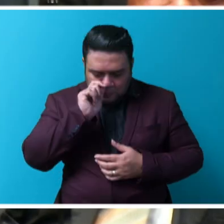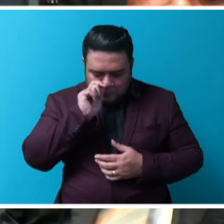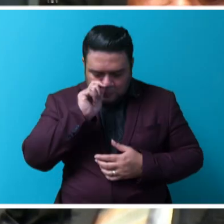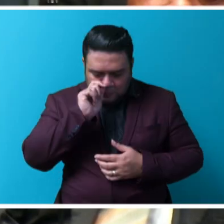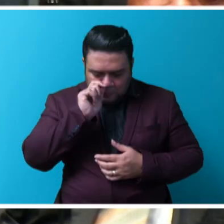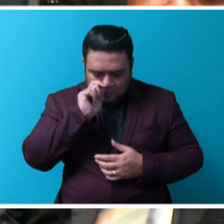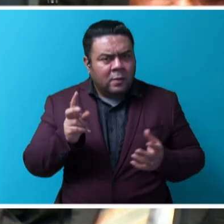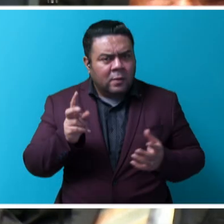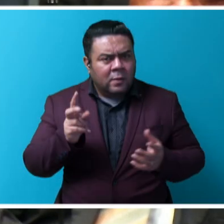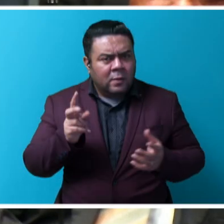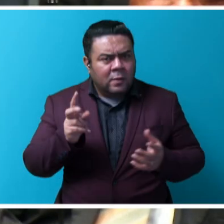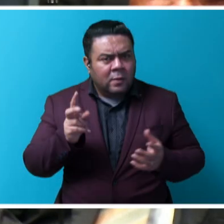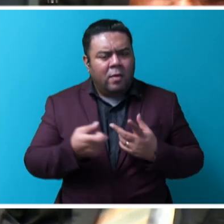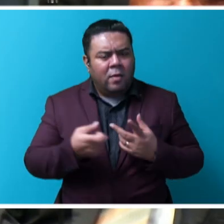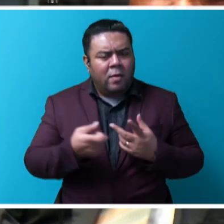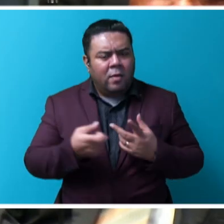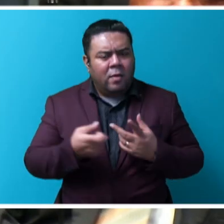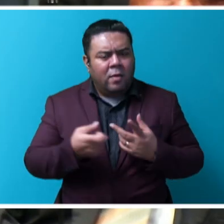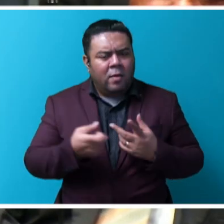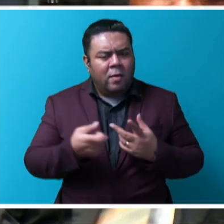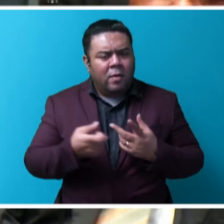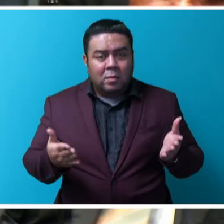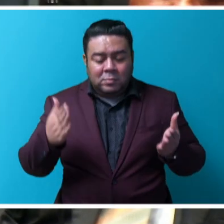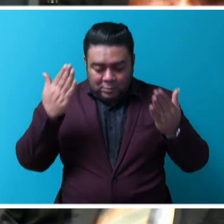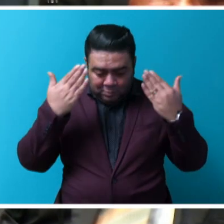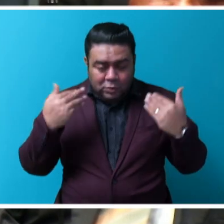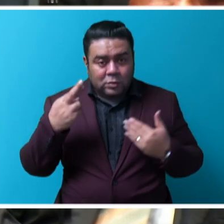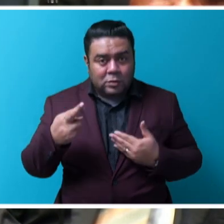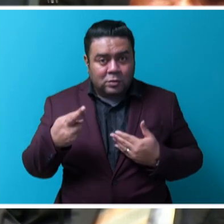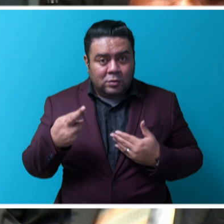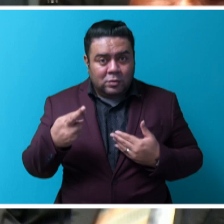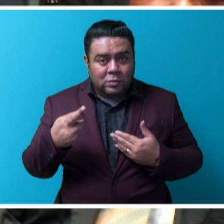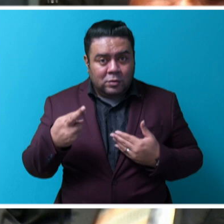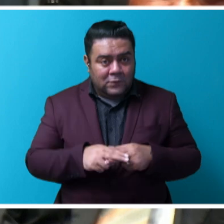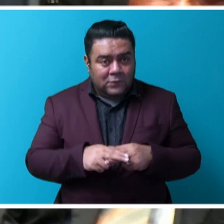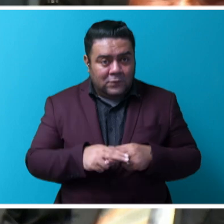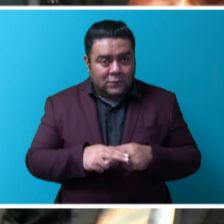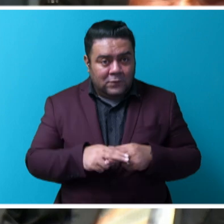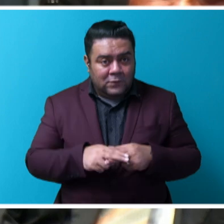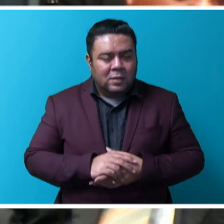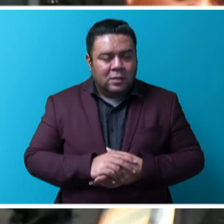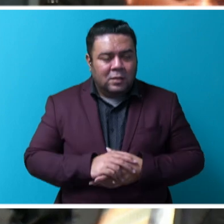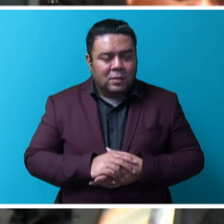invested in coastal protection reaches the front lines where the climate crisis is being felt most